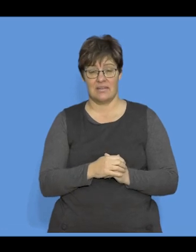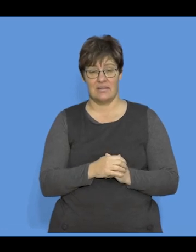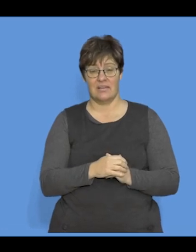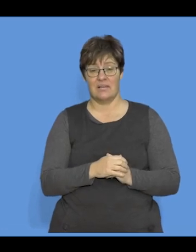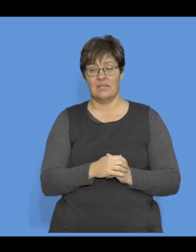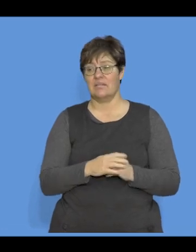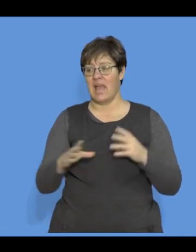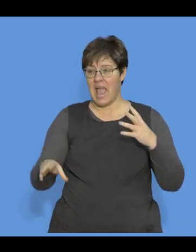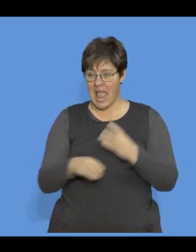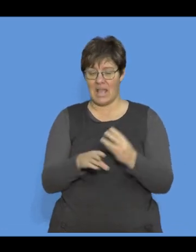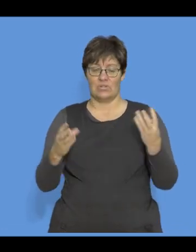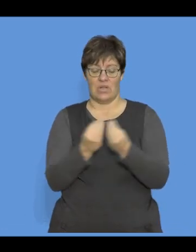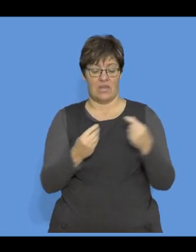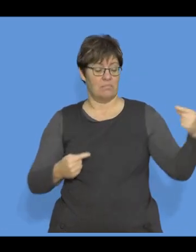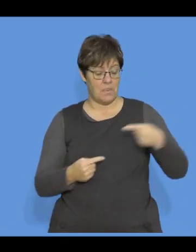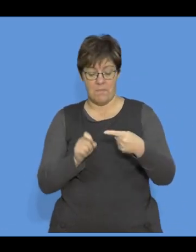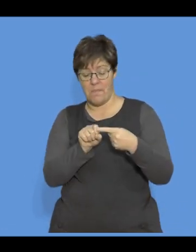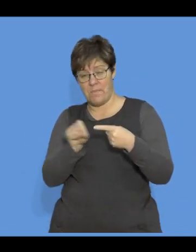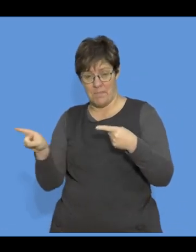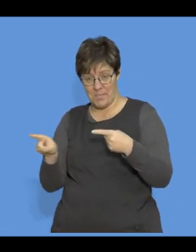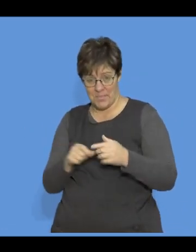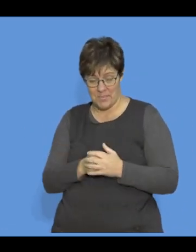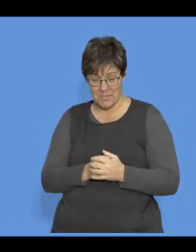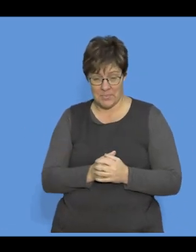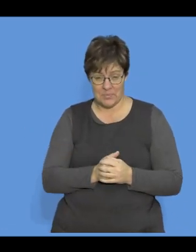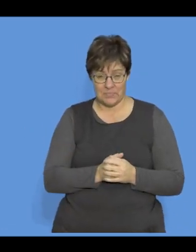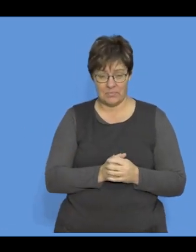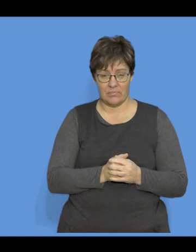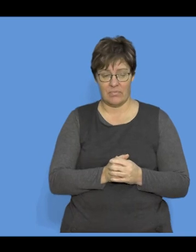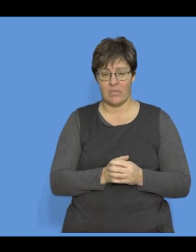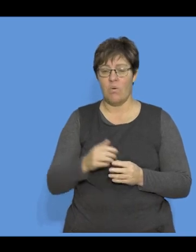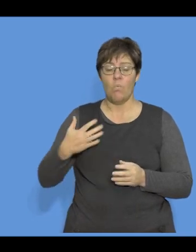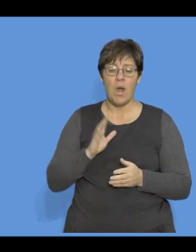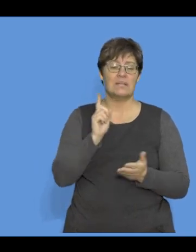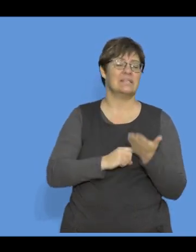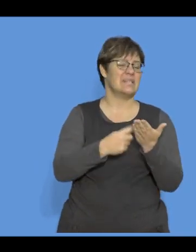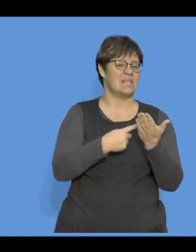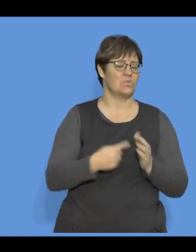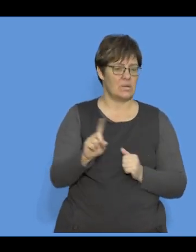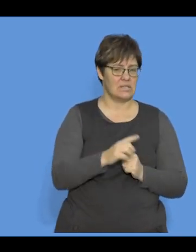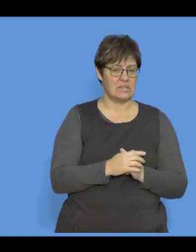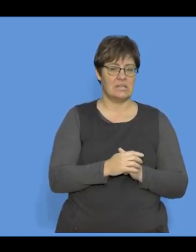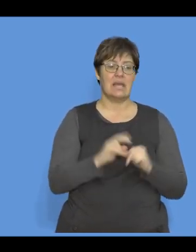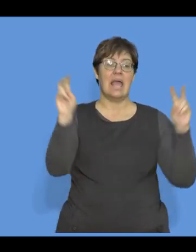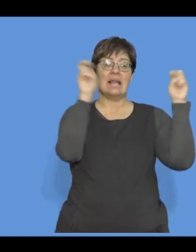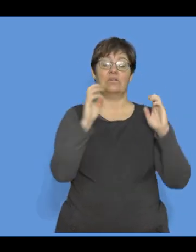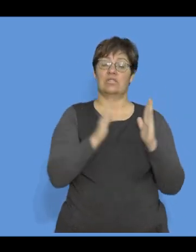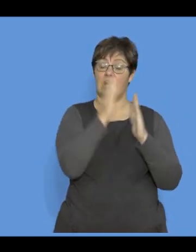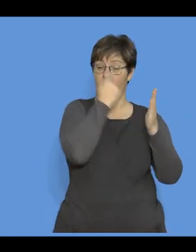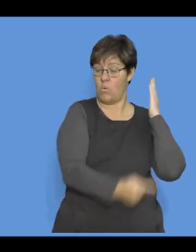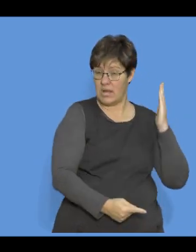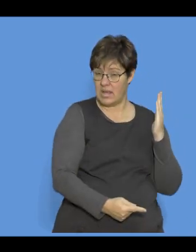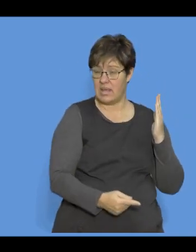them together. Right. Now, we want to talk about not just electrostatics, but talking